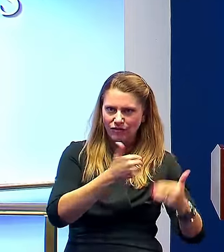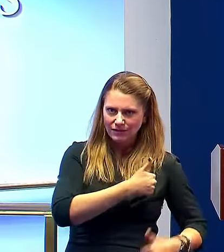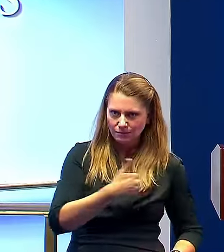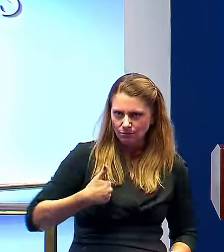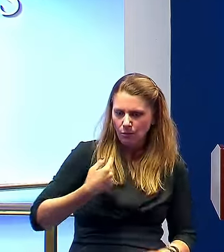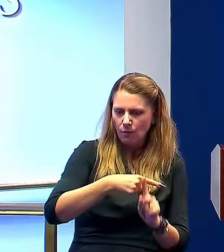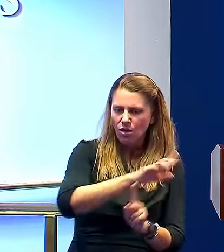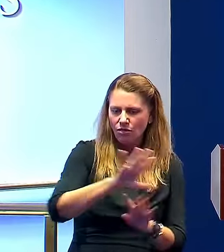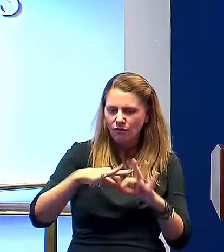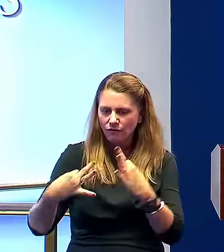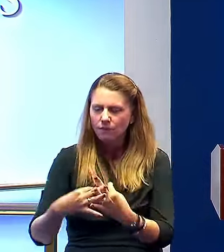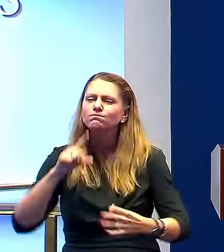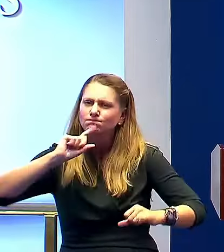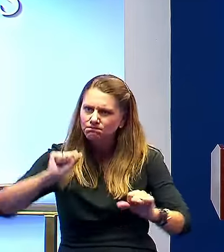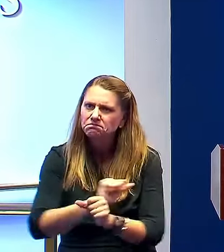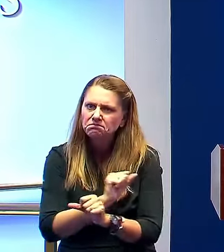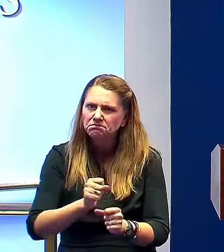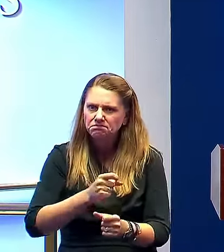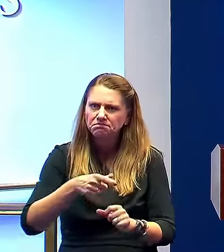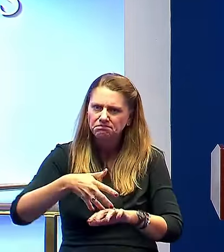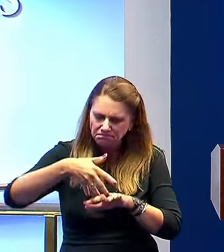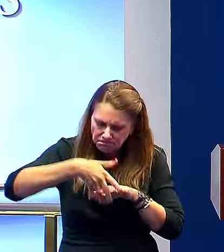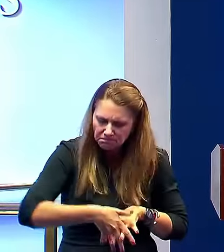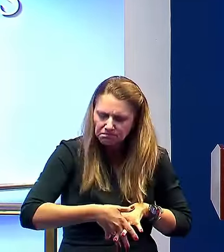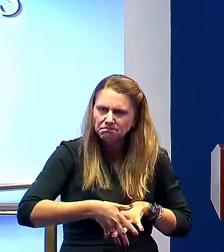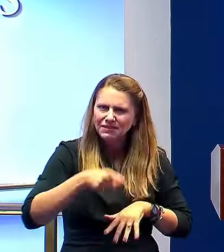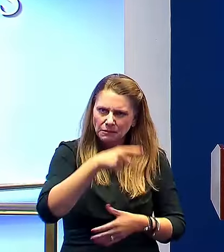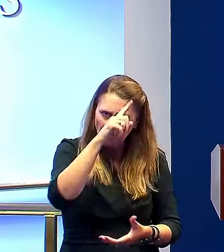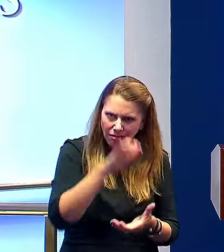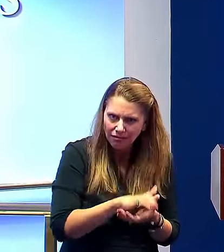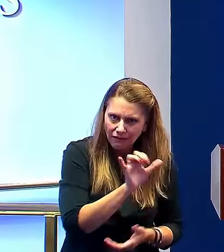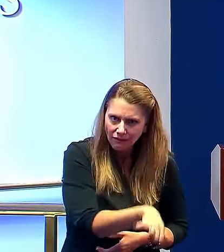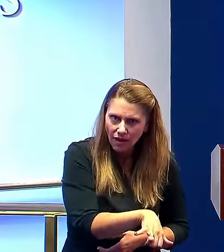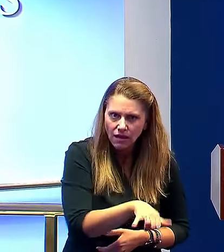just talk about it, he did it.